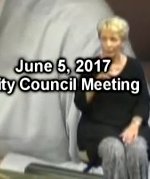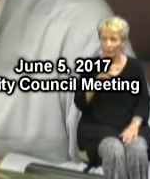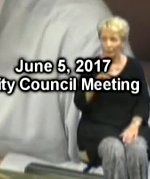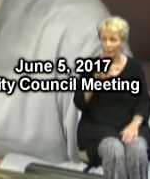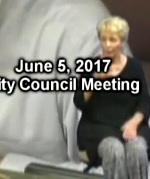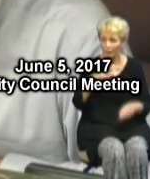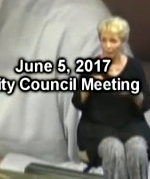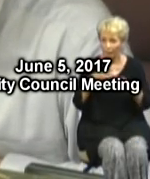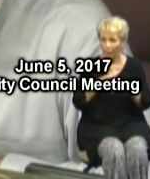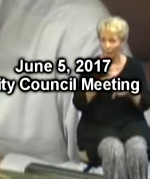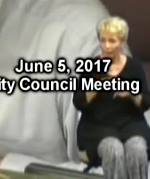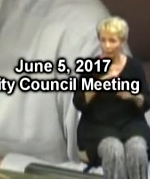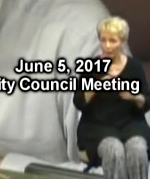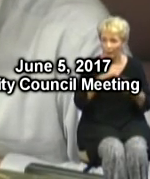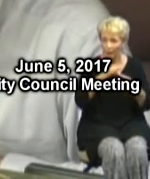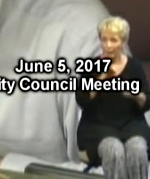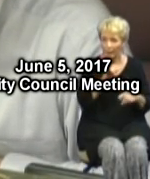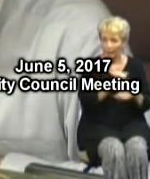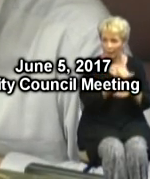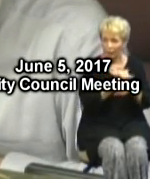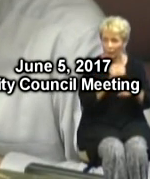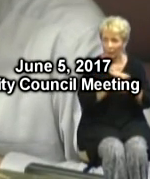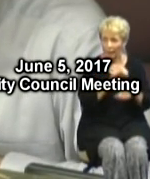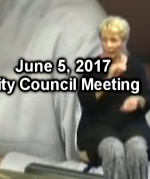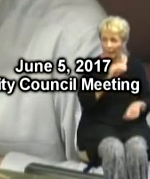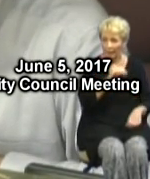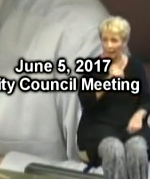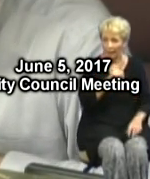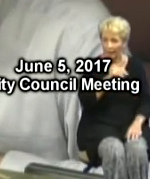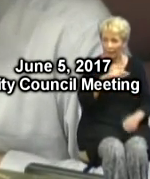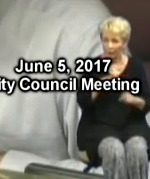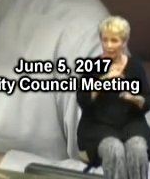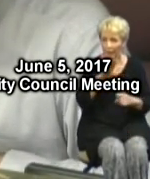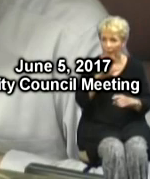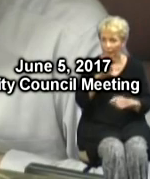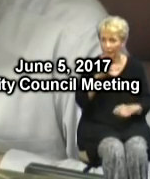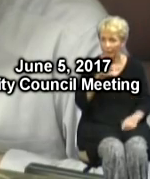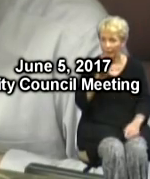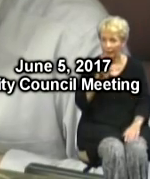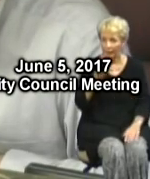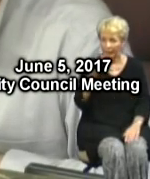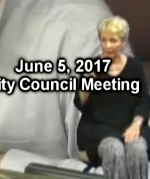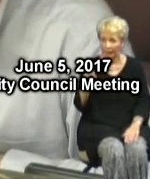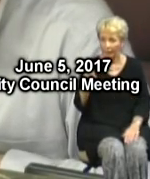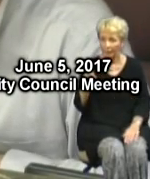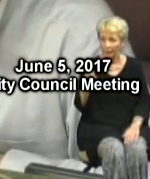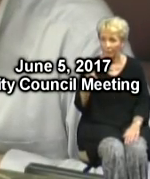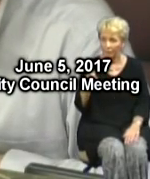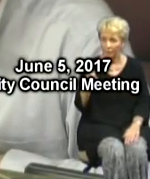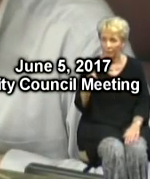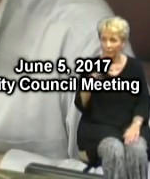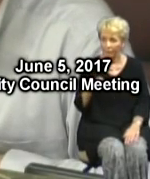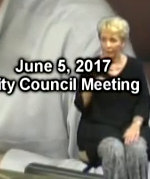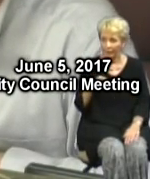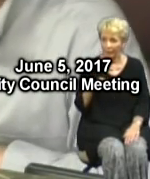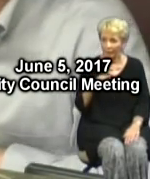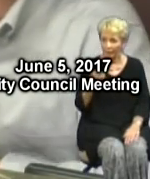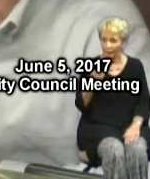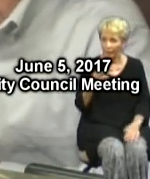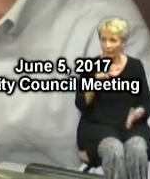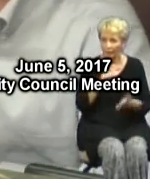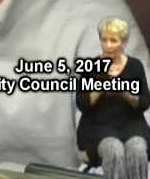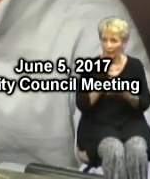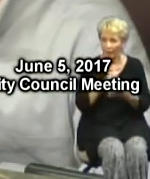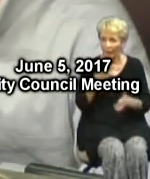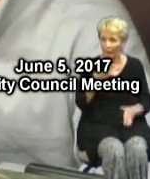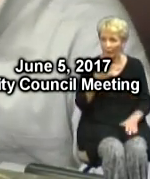from Exclusive Industrial District, the EID District, to Medium Intensity District, MID, submitted by Howard Poole